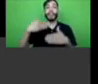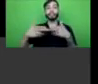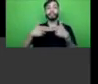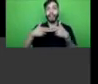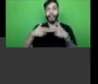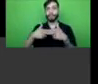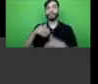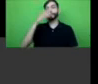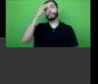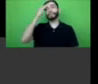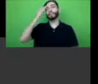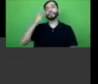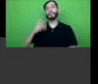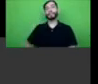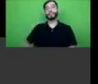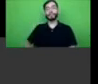Thank you.